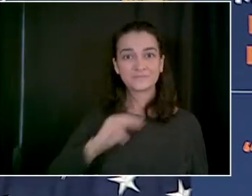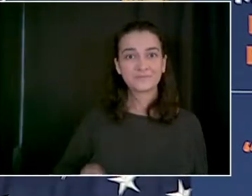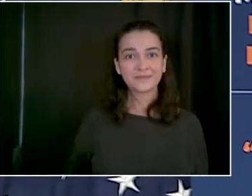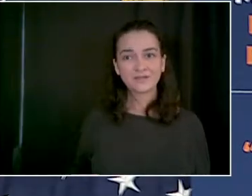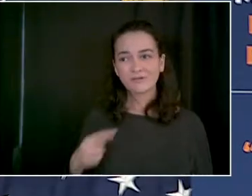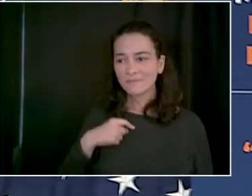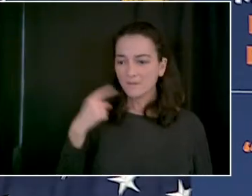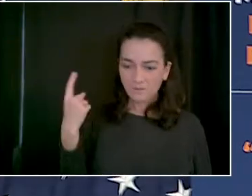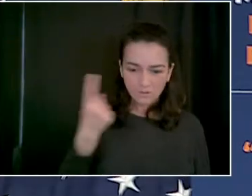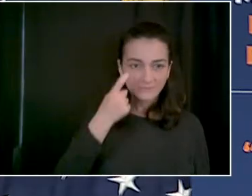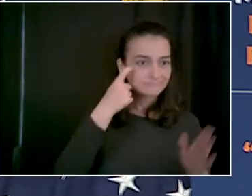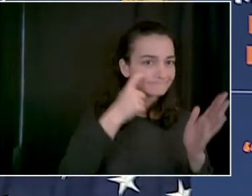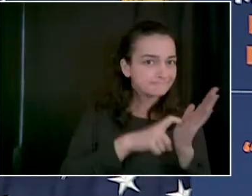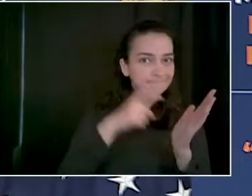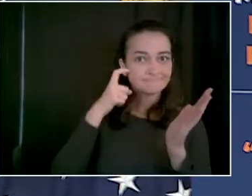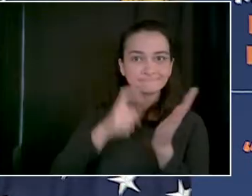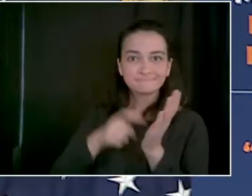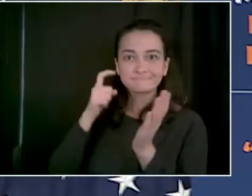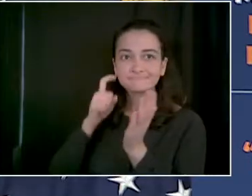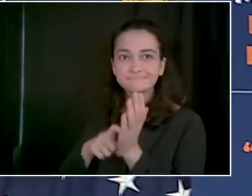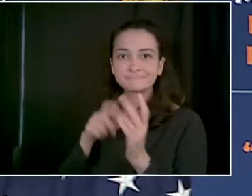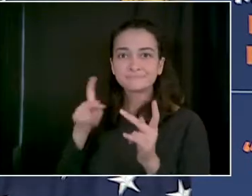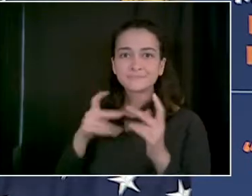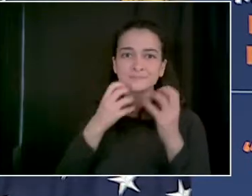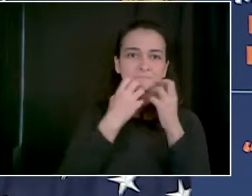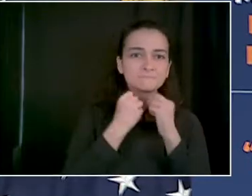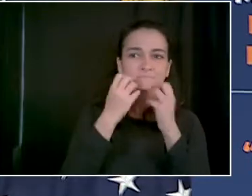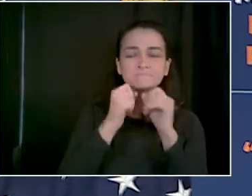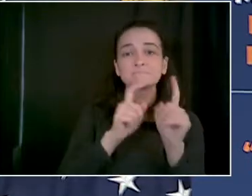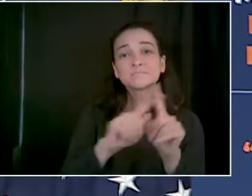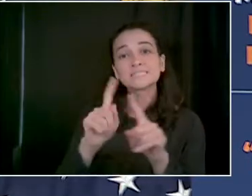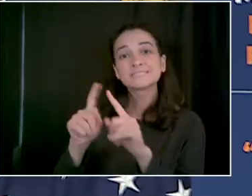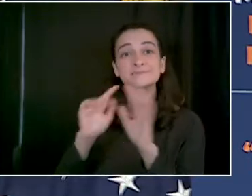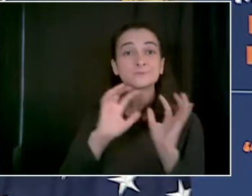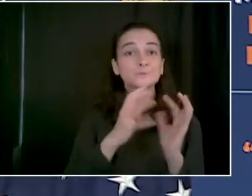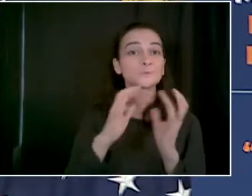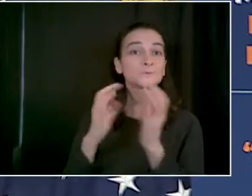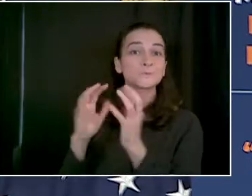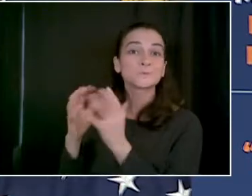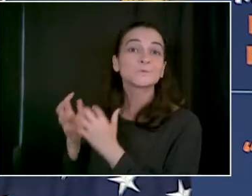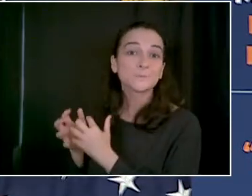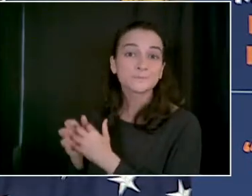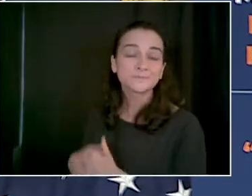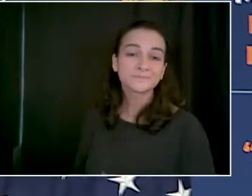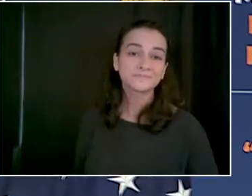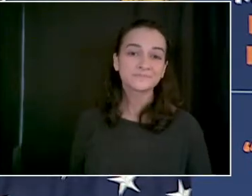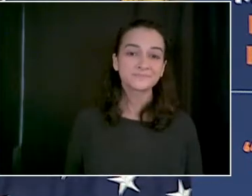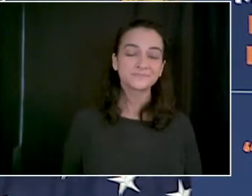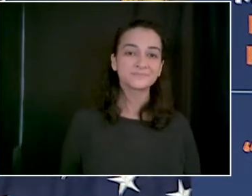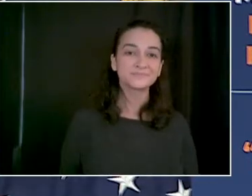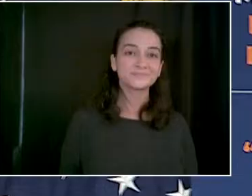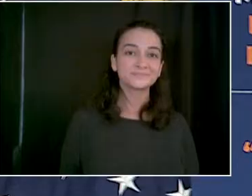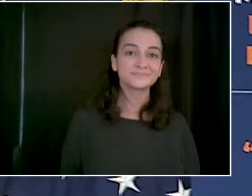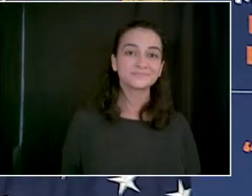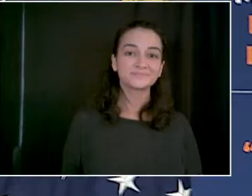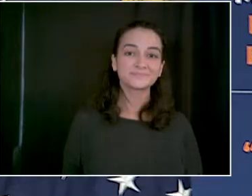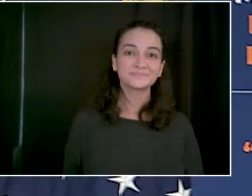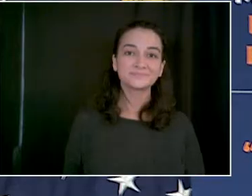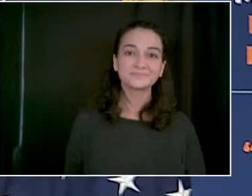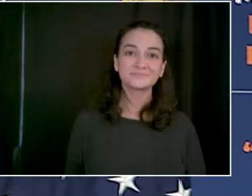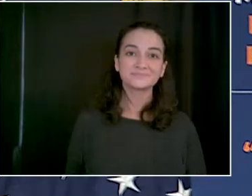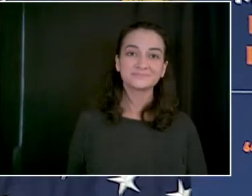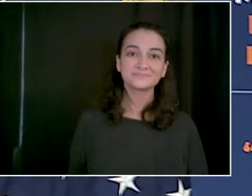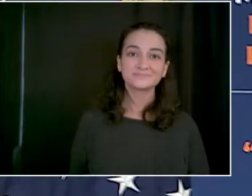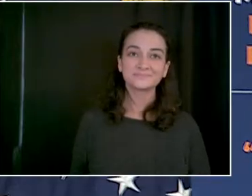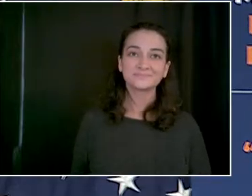our administration, you know, we have not only convened critical conversations with our Jewish brothers and sisters,